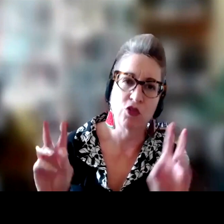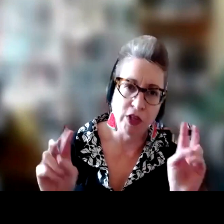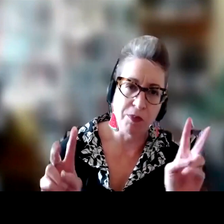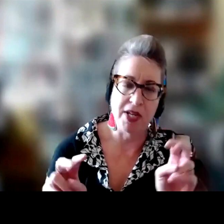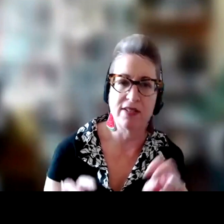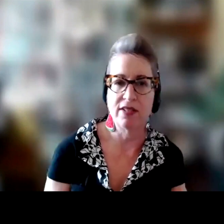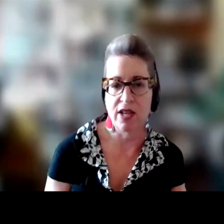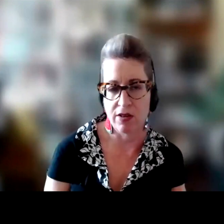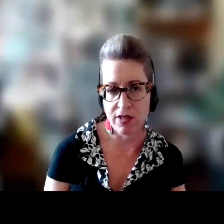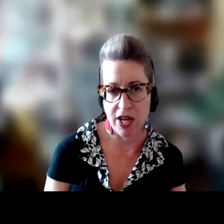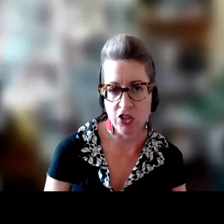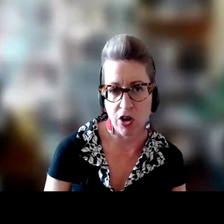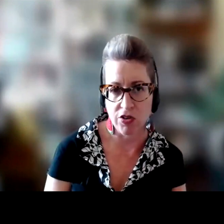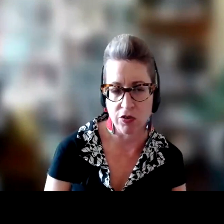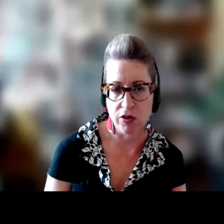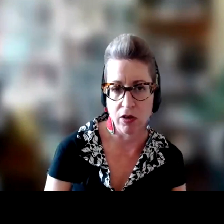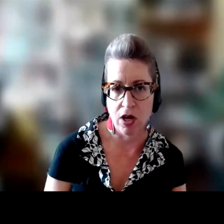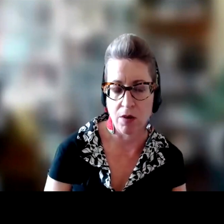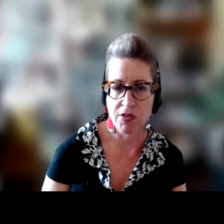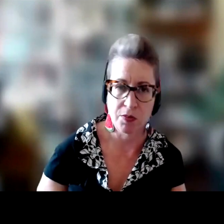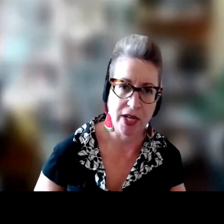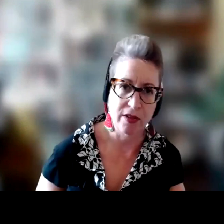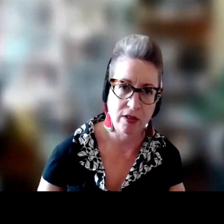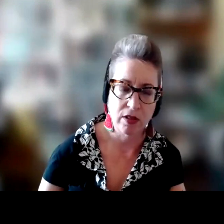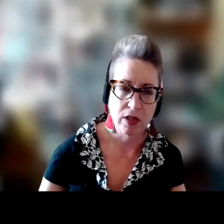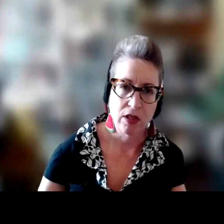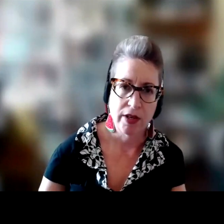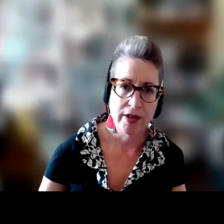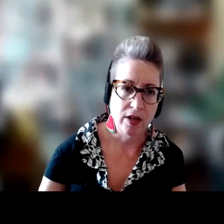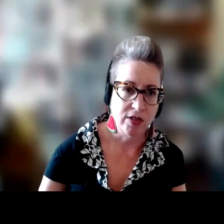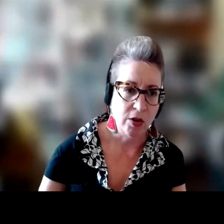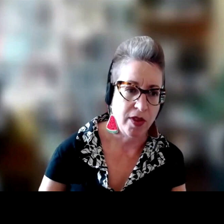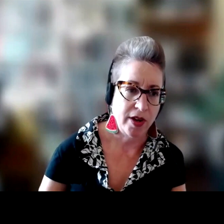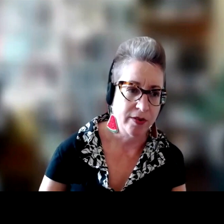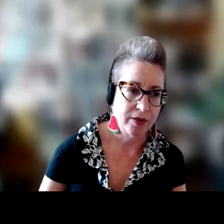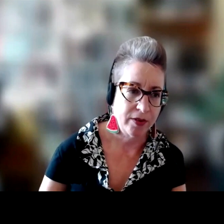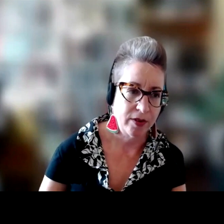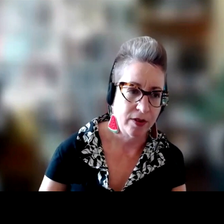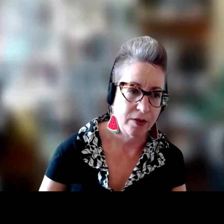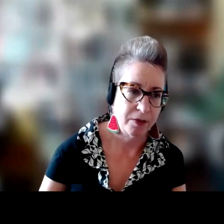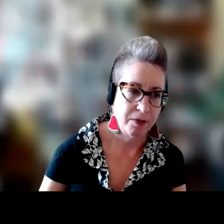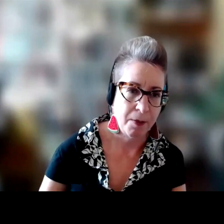kind of treatment slash carceral space? And I'll stop there.